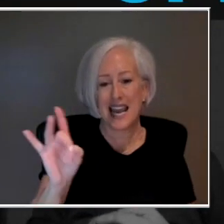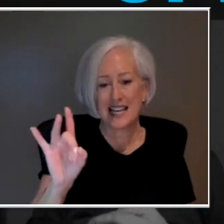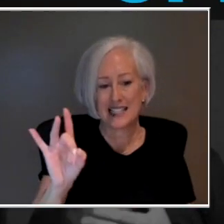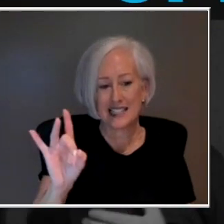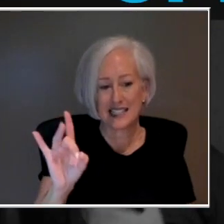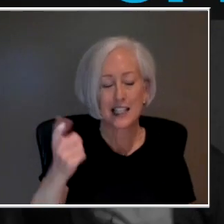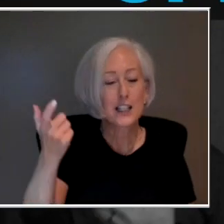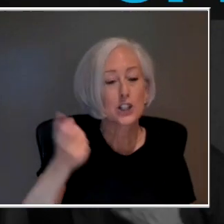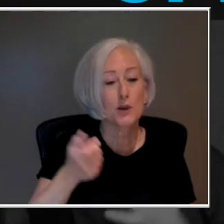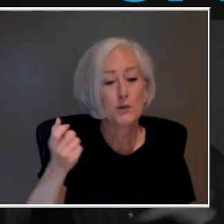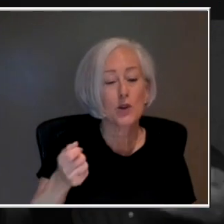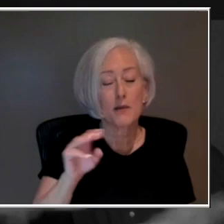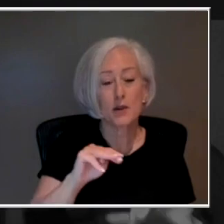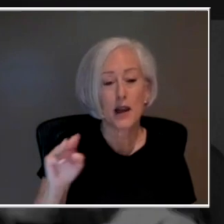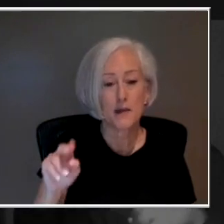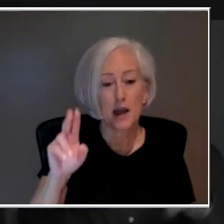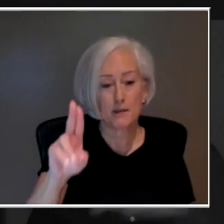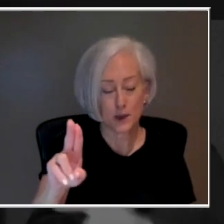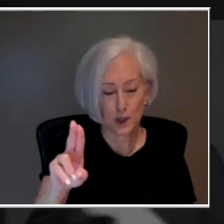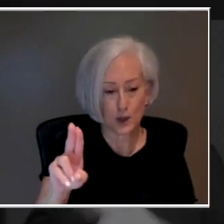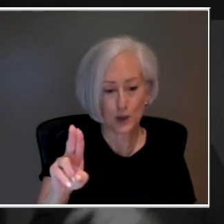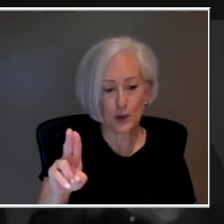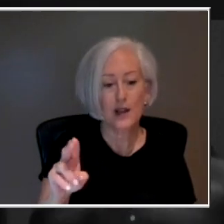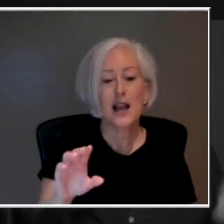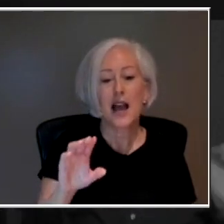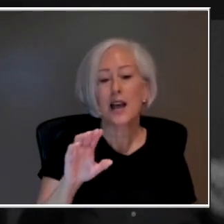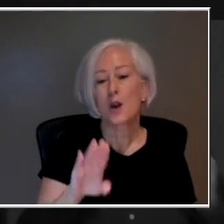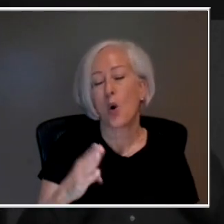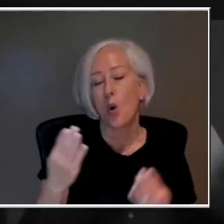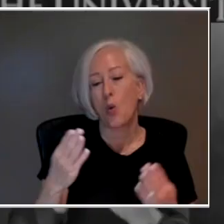Subscribe to our Morning Medical Update and Open Mics with